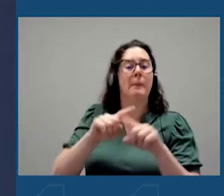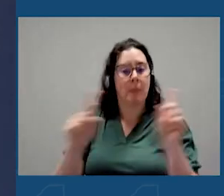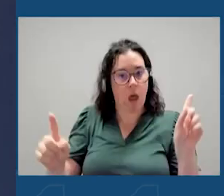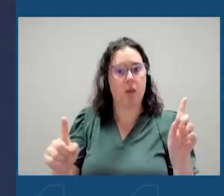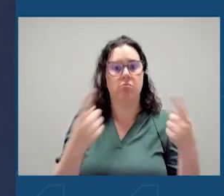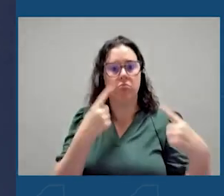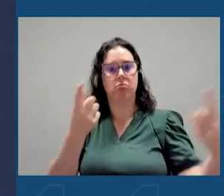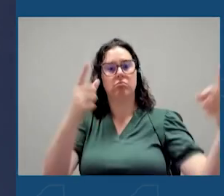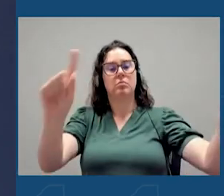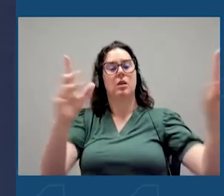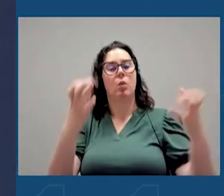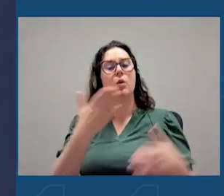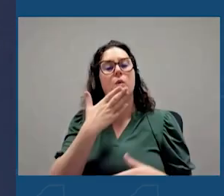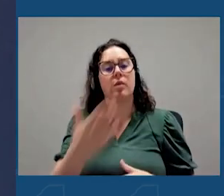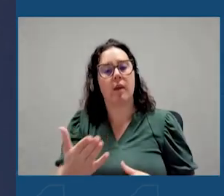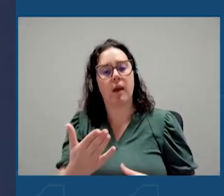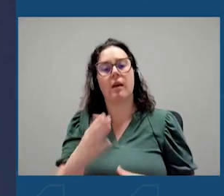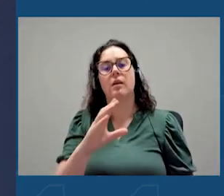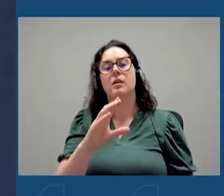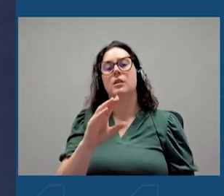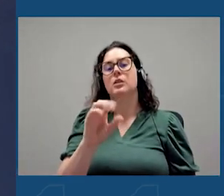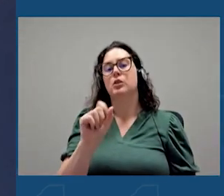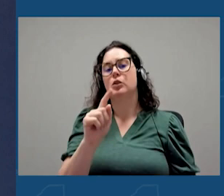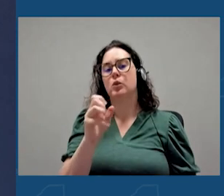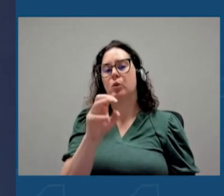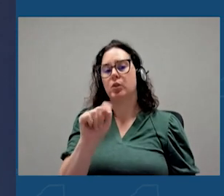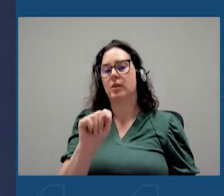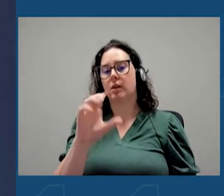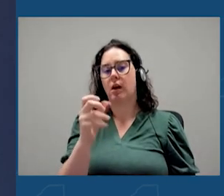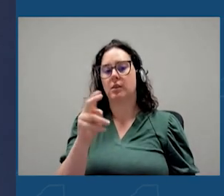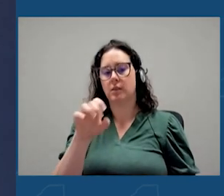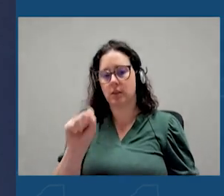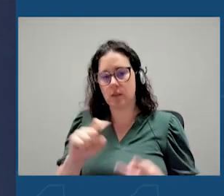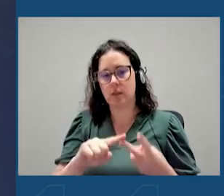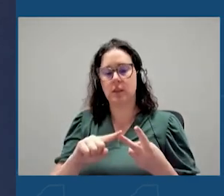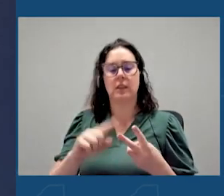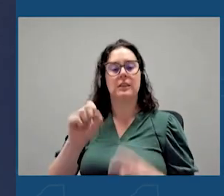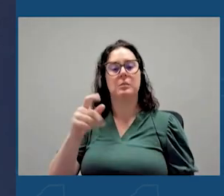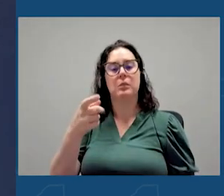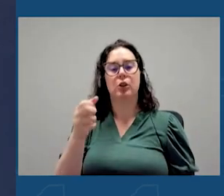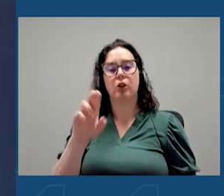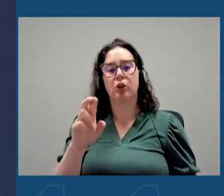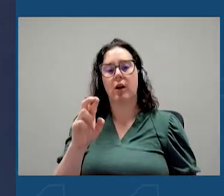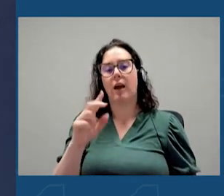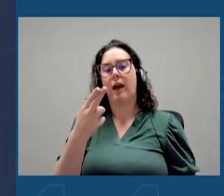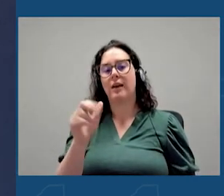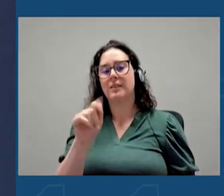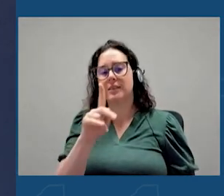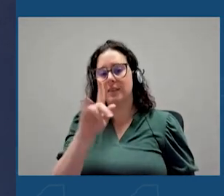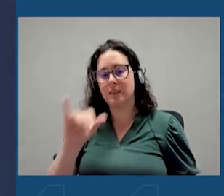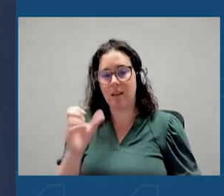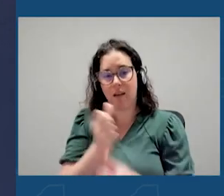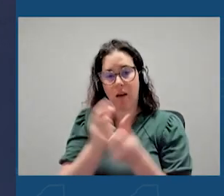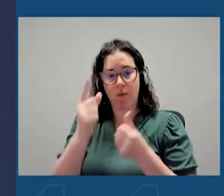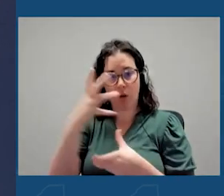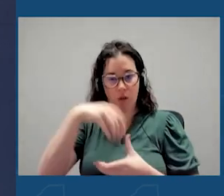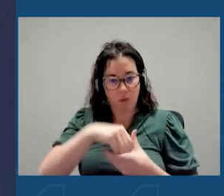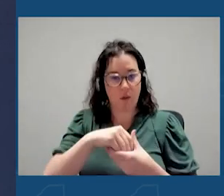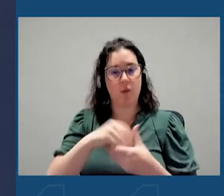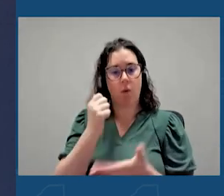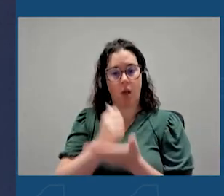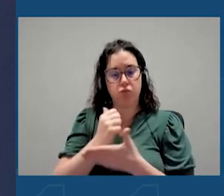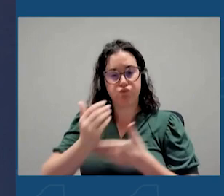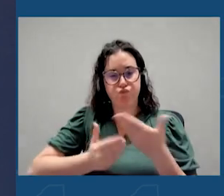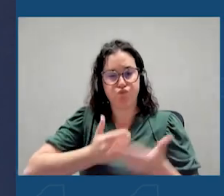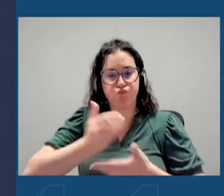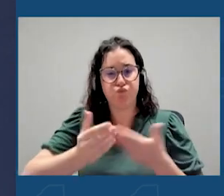Majority Leader Andre Stewart Cousins. I want to thank Speaker Carl Heastie and everyone involved in helping us get to the finish line, getting into the end zone to make